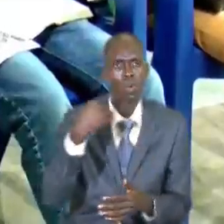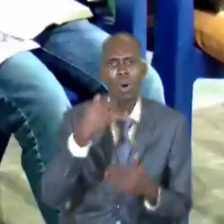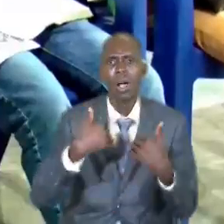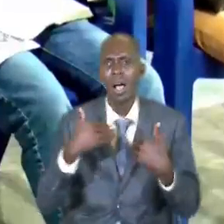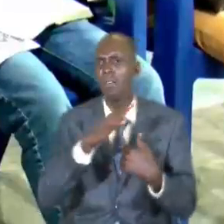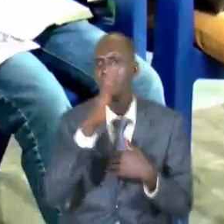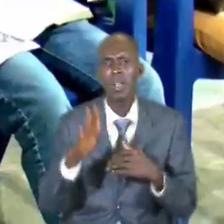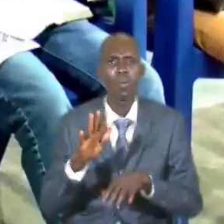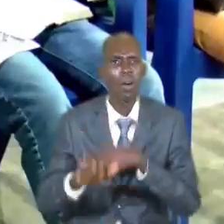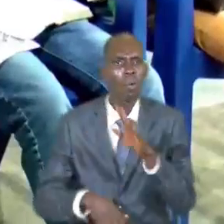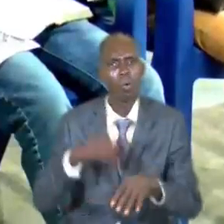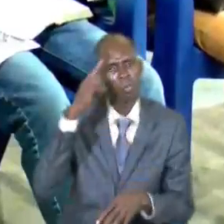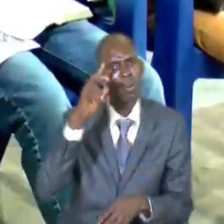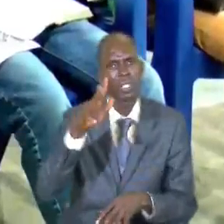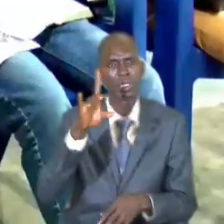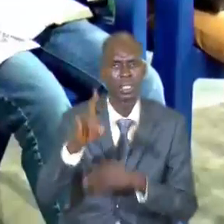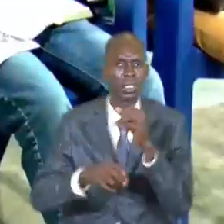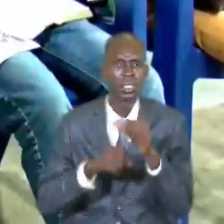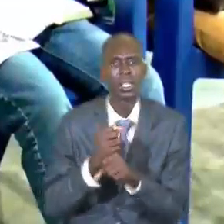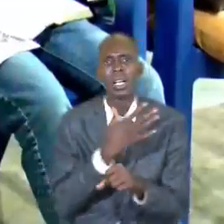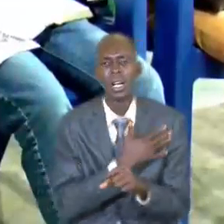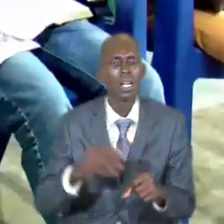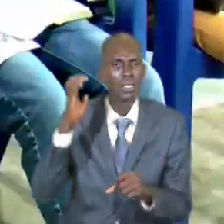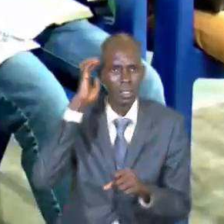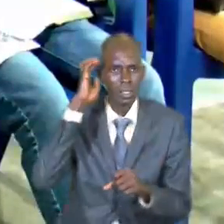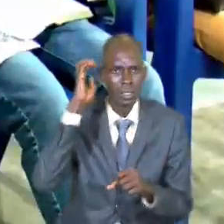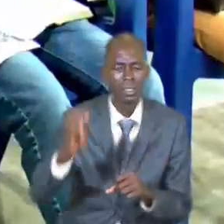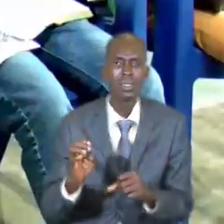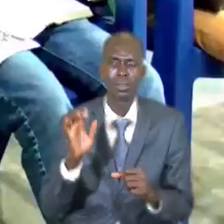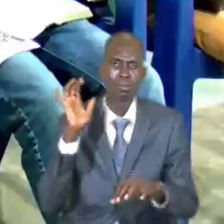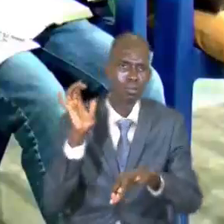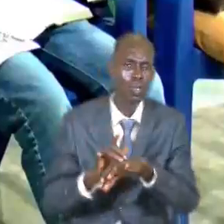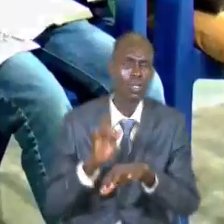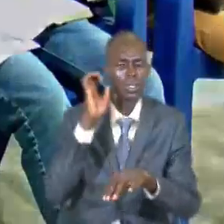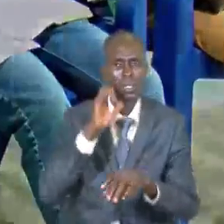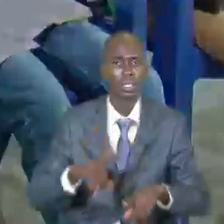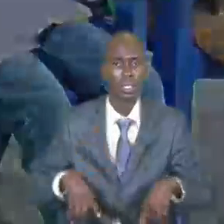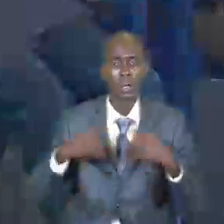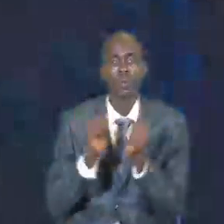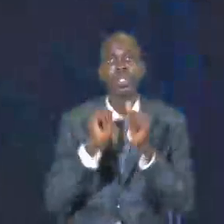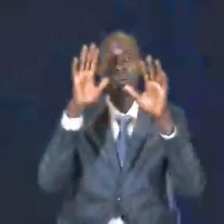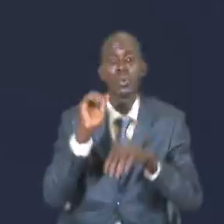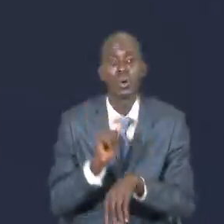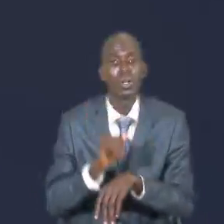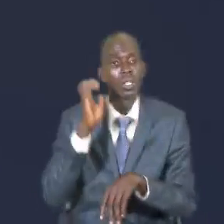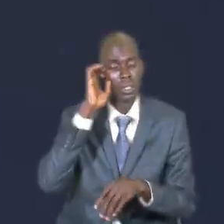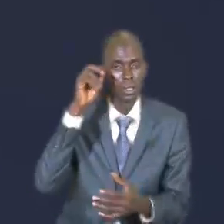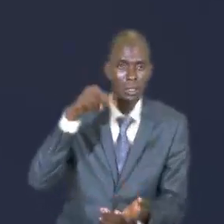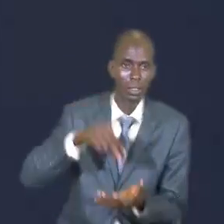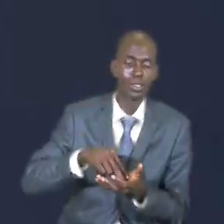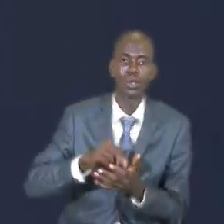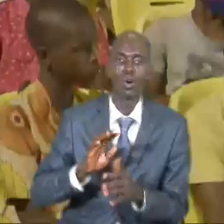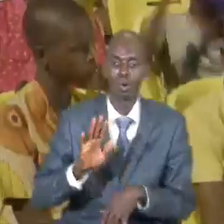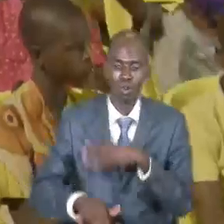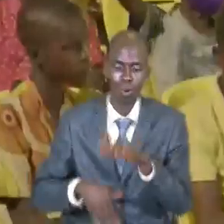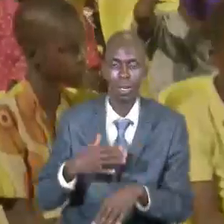his life with a miracle, he stood up and started walking without falling. You will walk, you will not